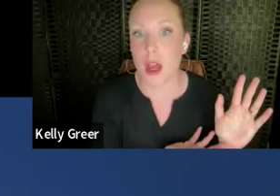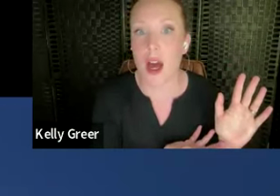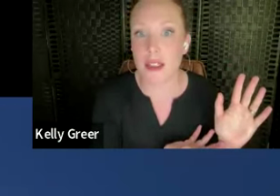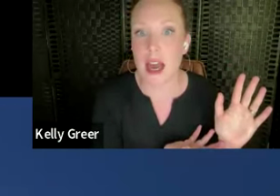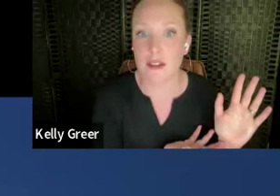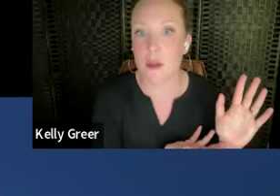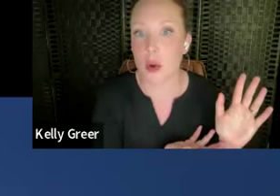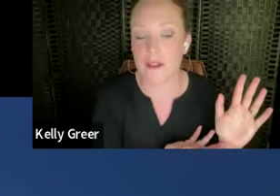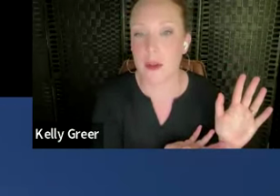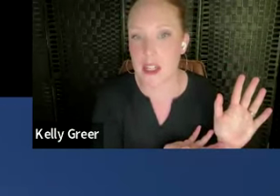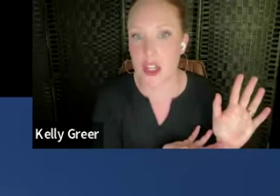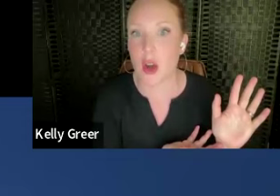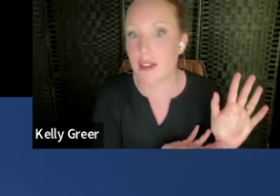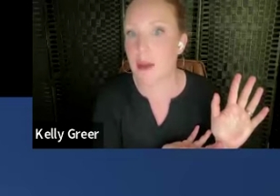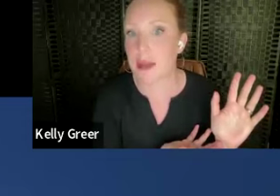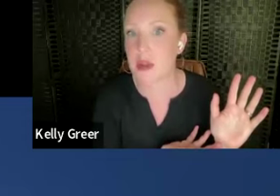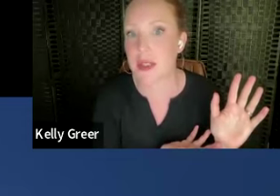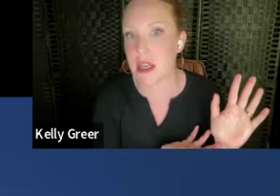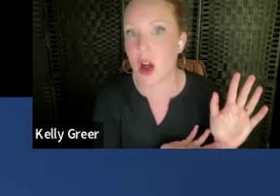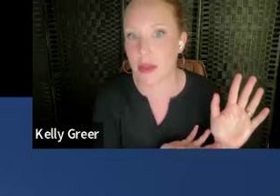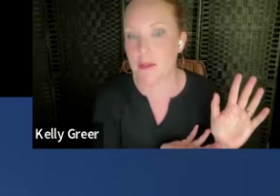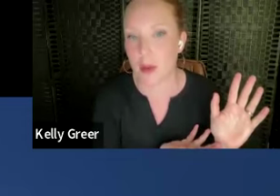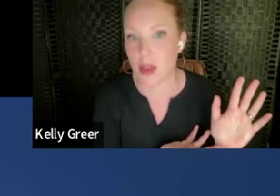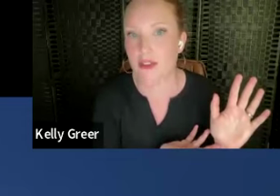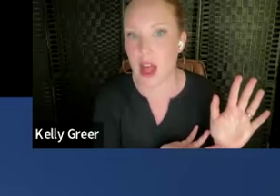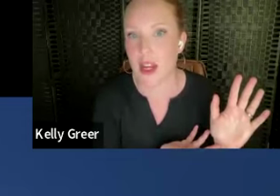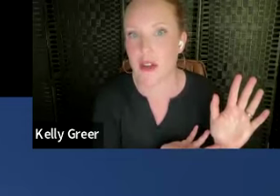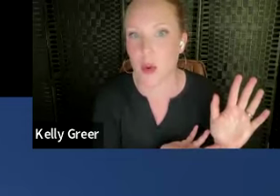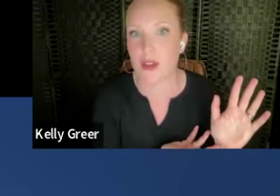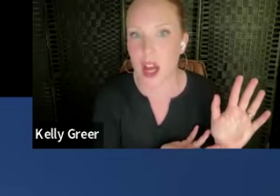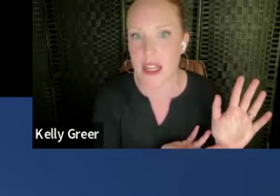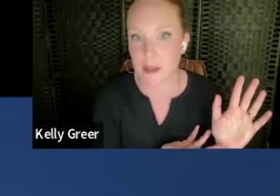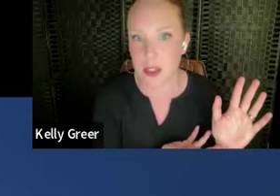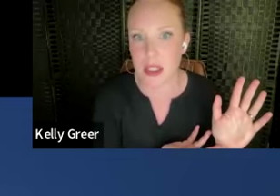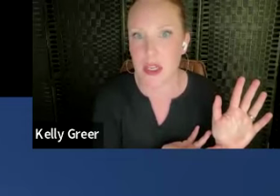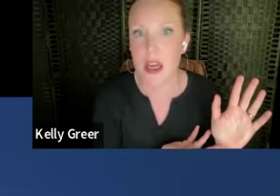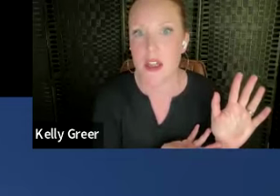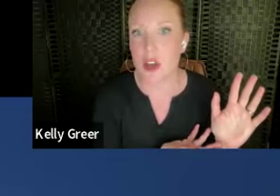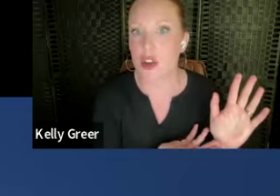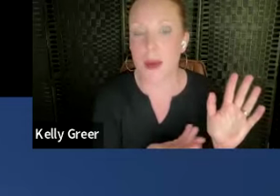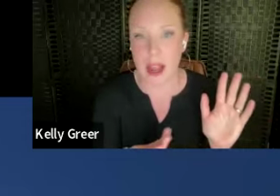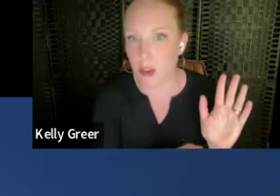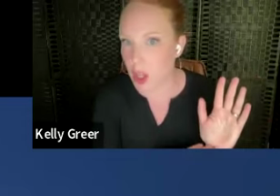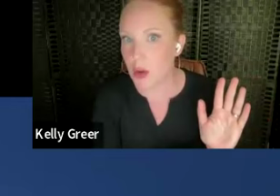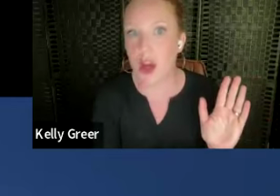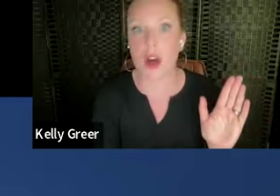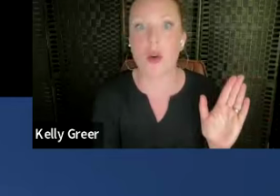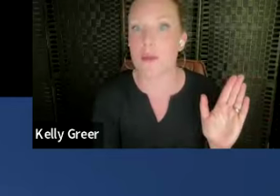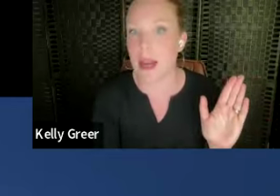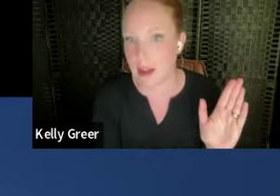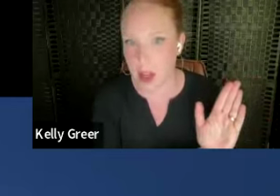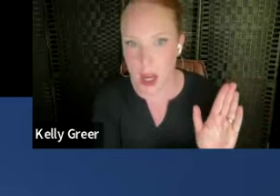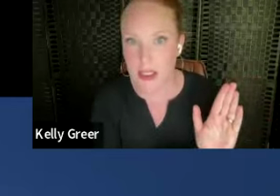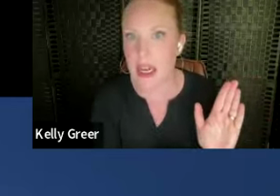person you can contact for more information. It'll have like a POC on the flyer, the point of contact person. So you might have the